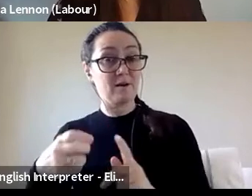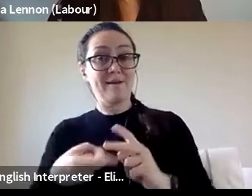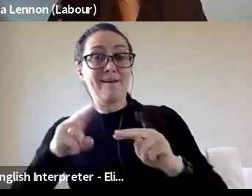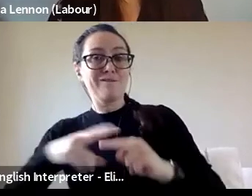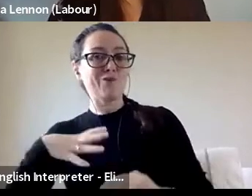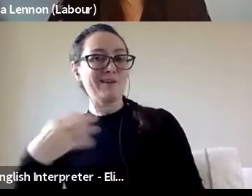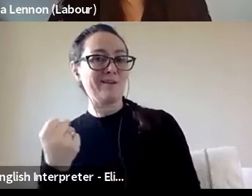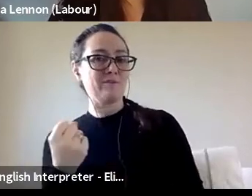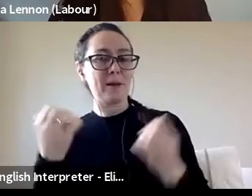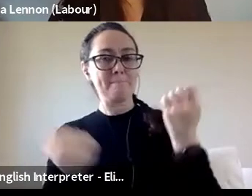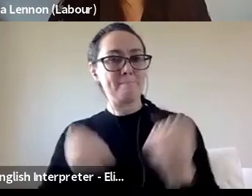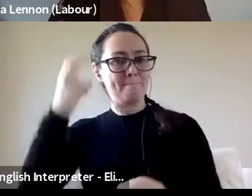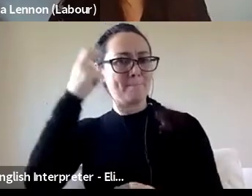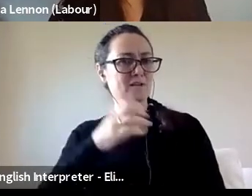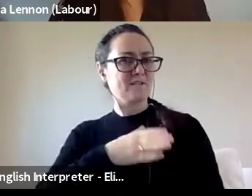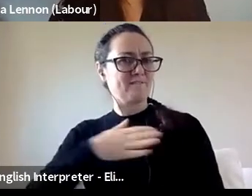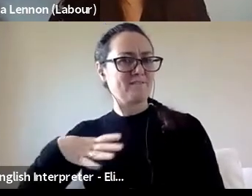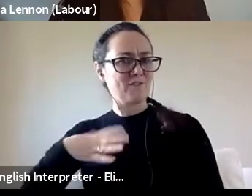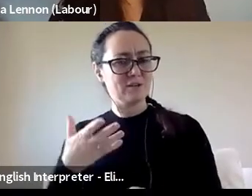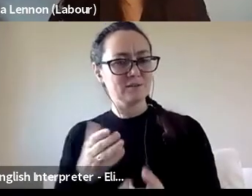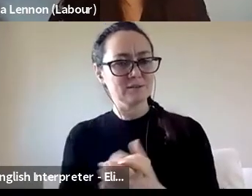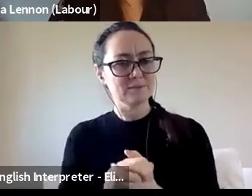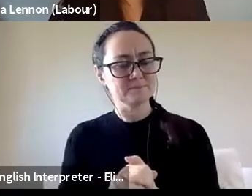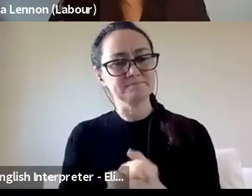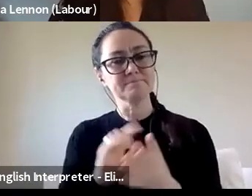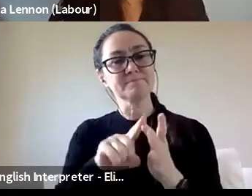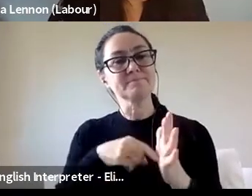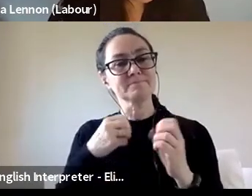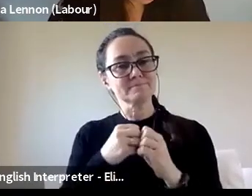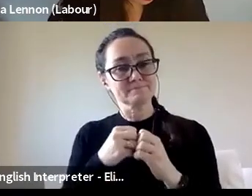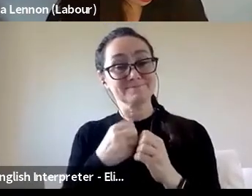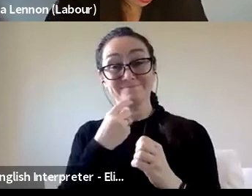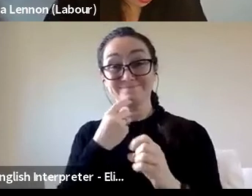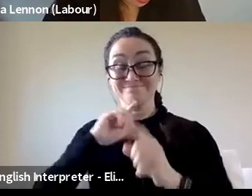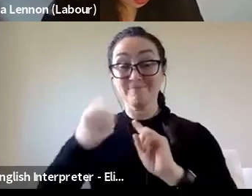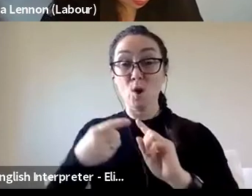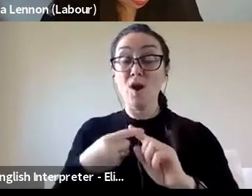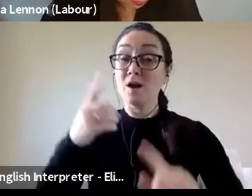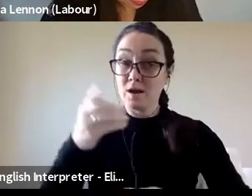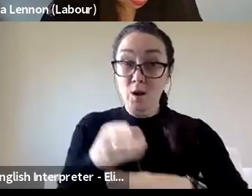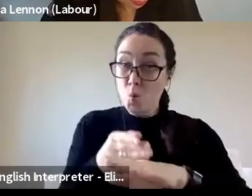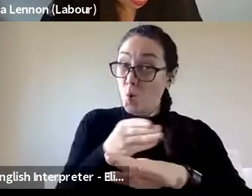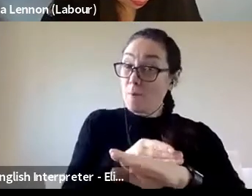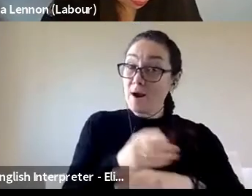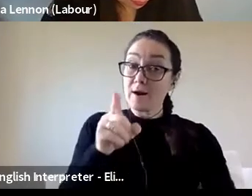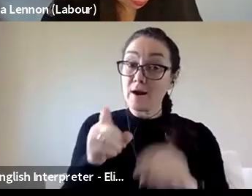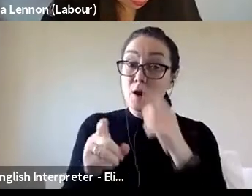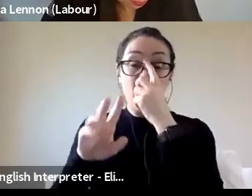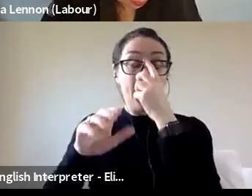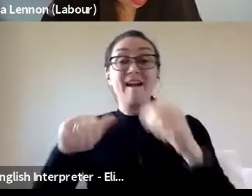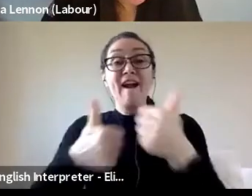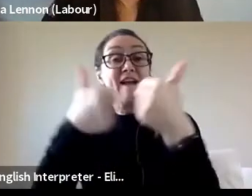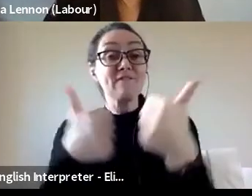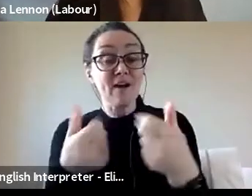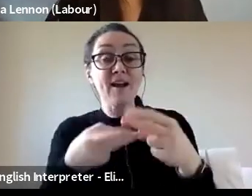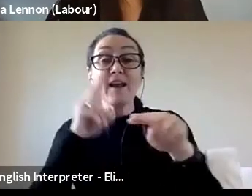Pennie, can I take a step back? We can have as good accessible transport as we want, but if you can't get to a bus stop or to a